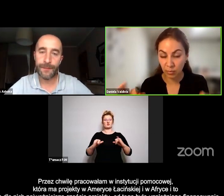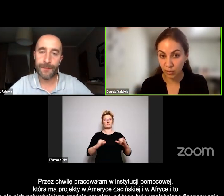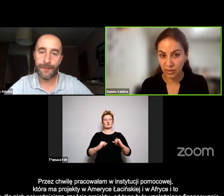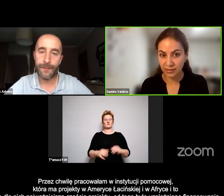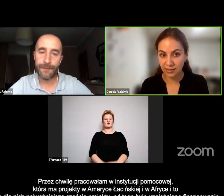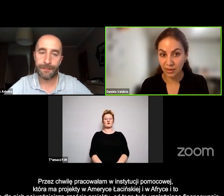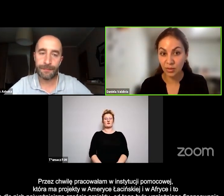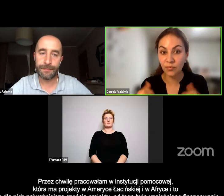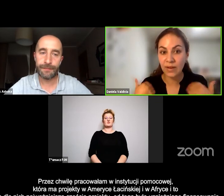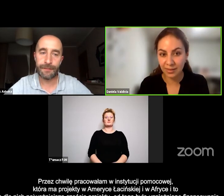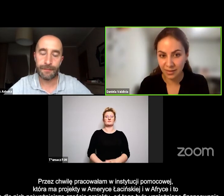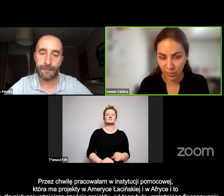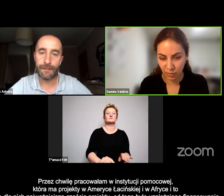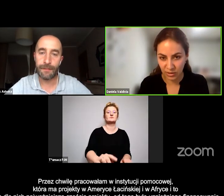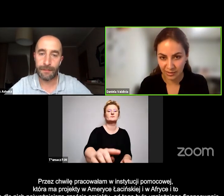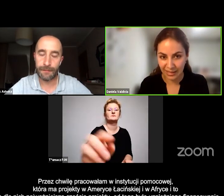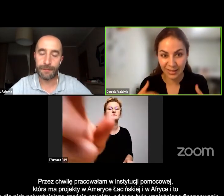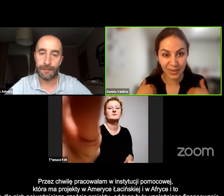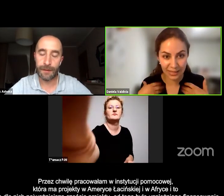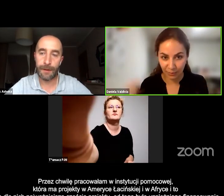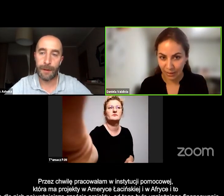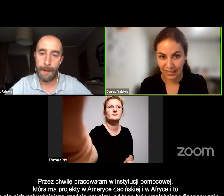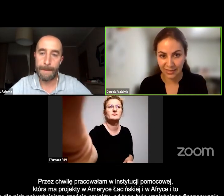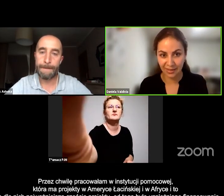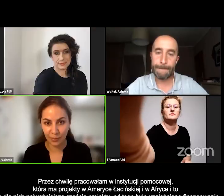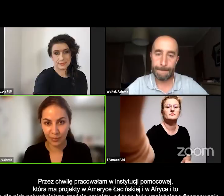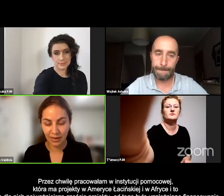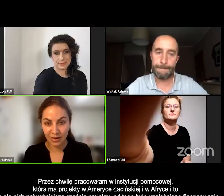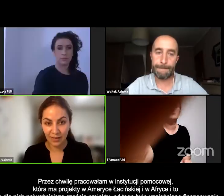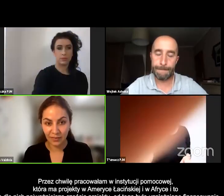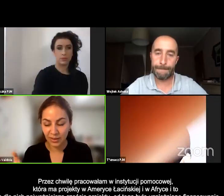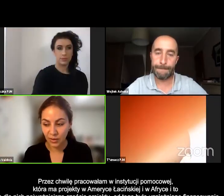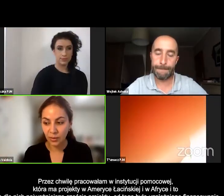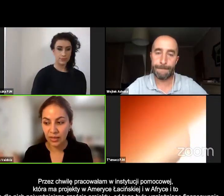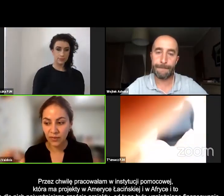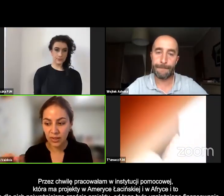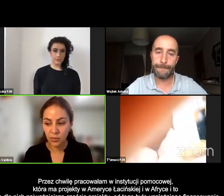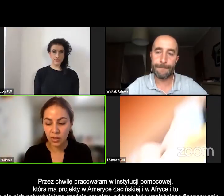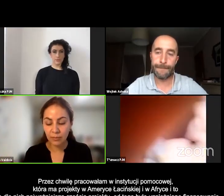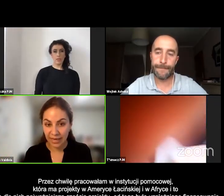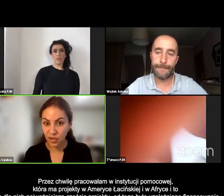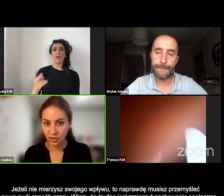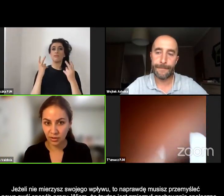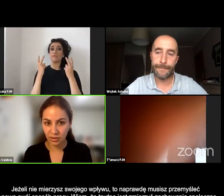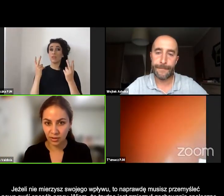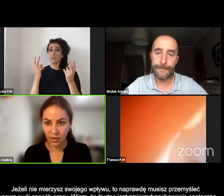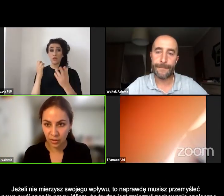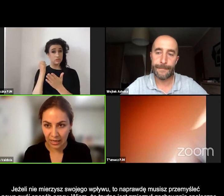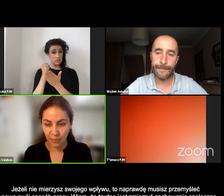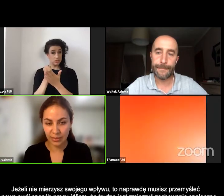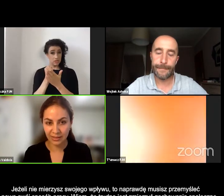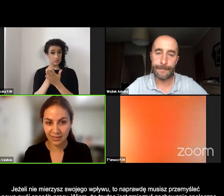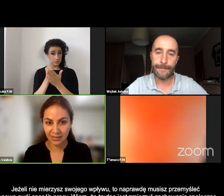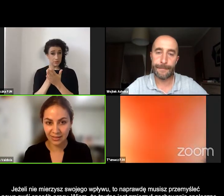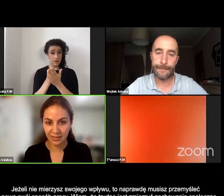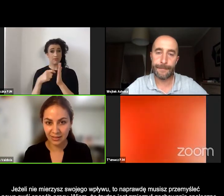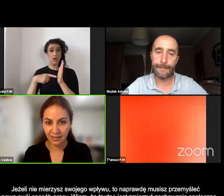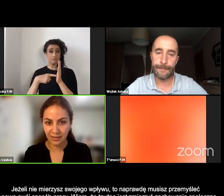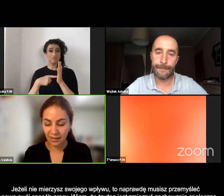aspect of a project, to fund the project, like to send money to them. You know, if you don't measure your